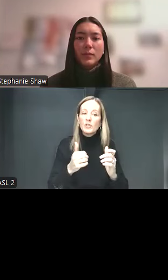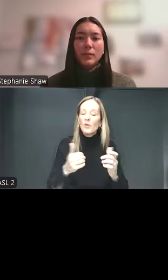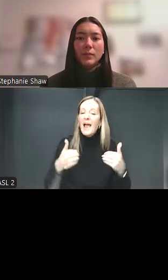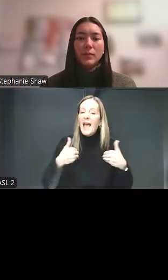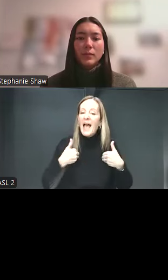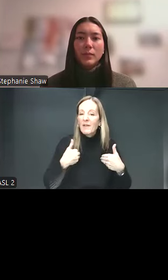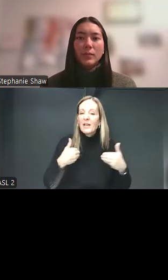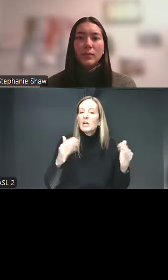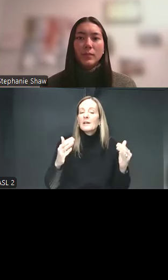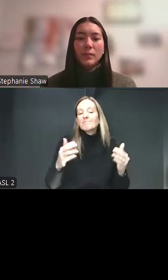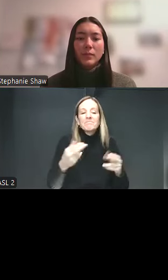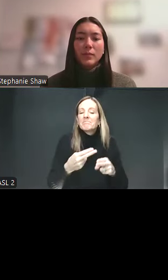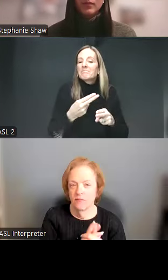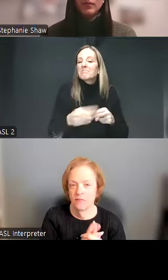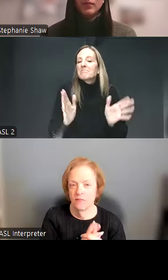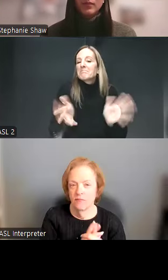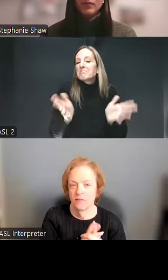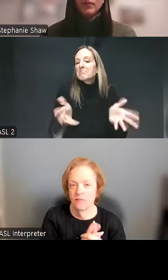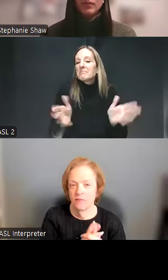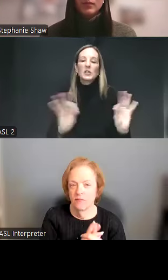quite difficult for individuals on the spectrum.